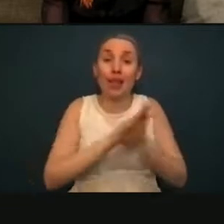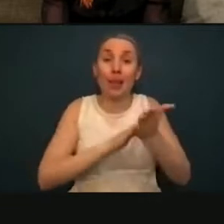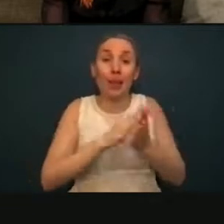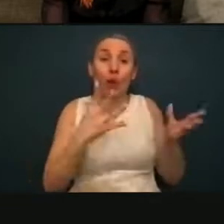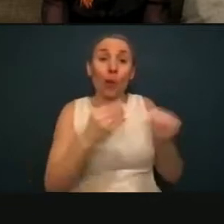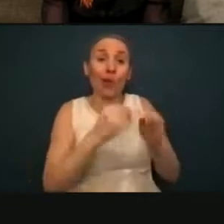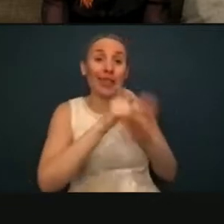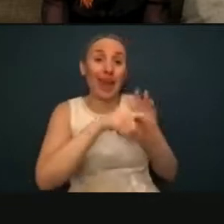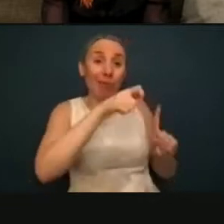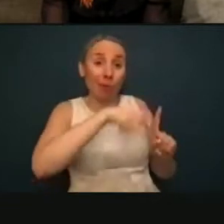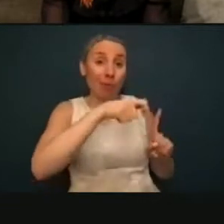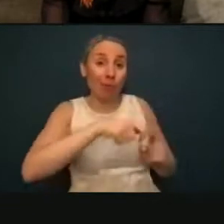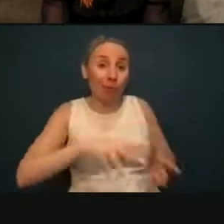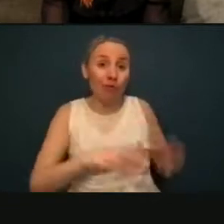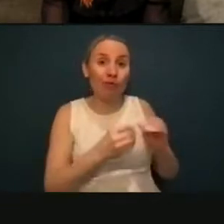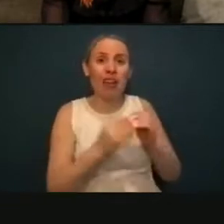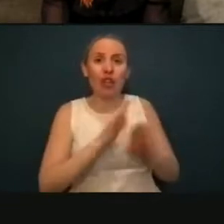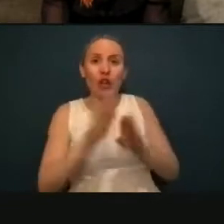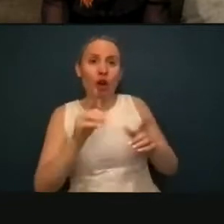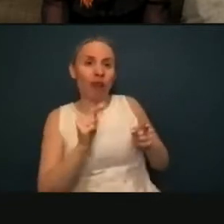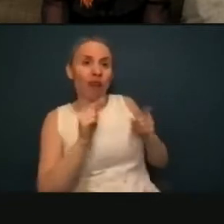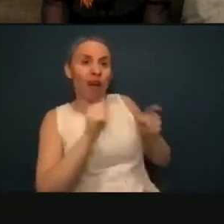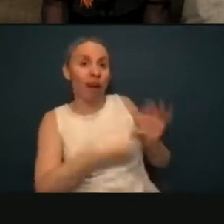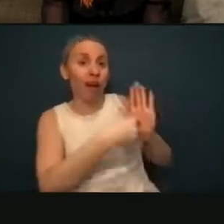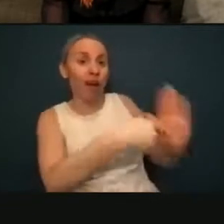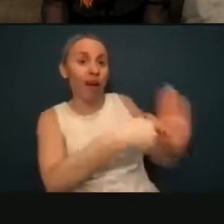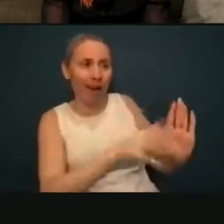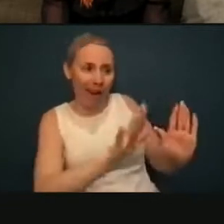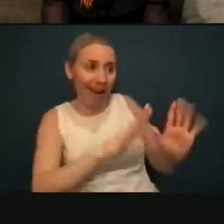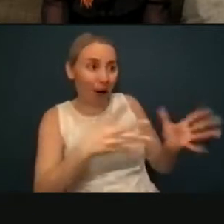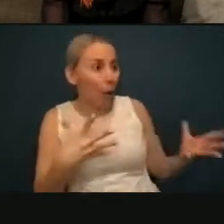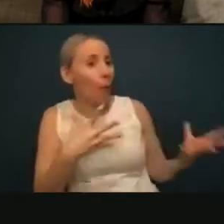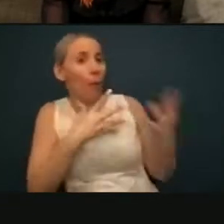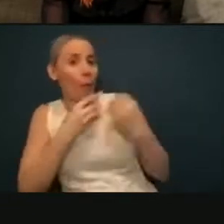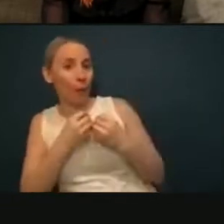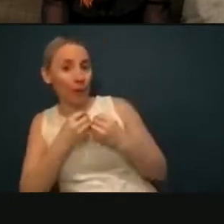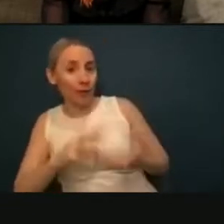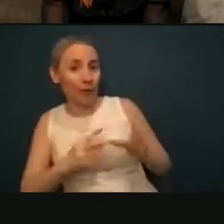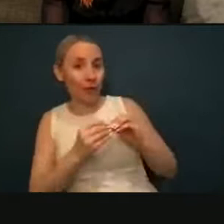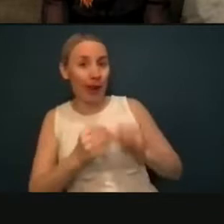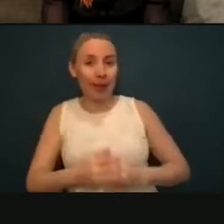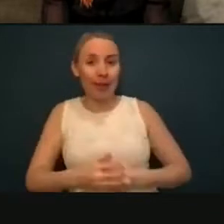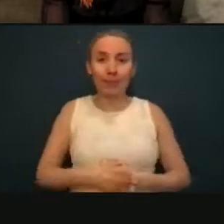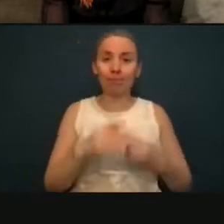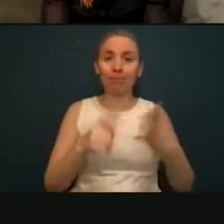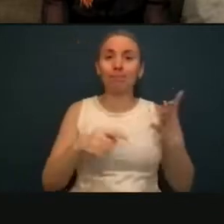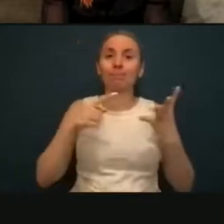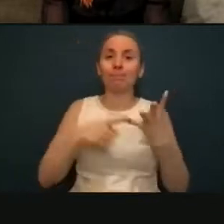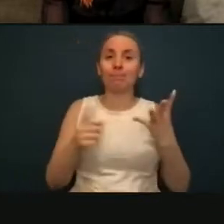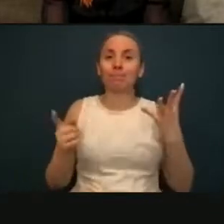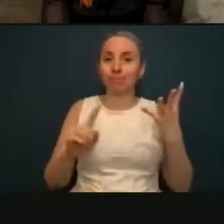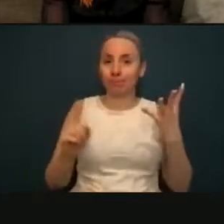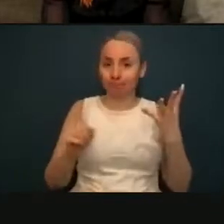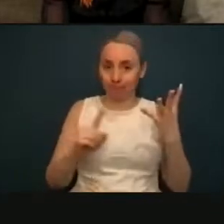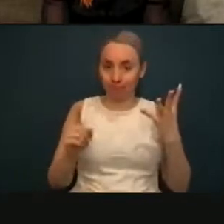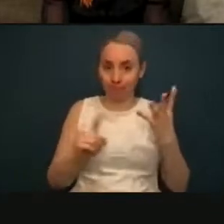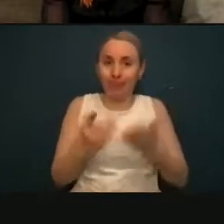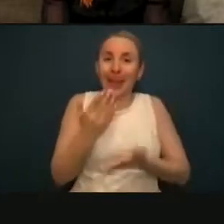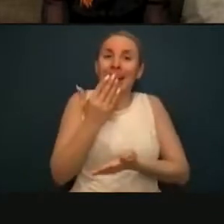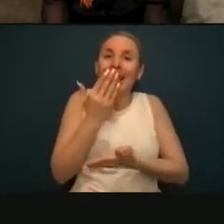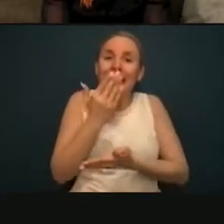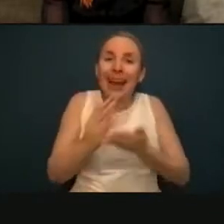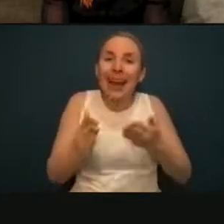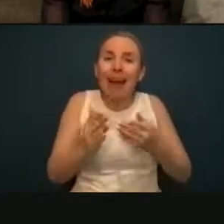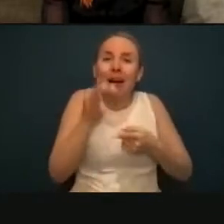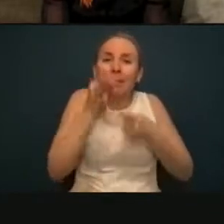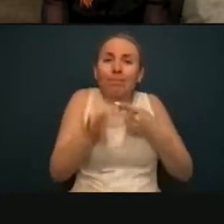things not being done to disabled people, but created with us. The necessity for clear and comprehensive